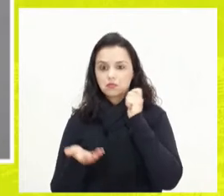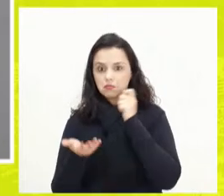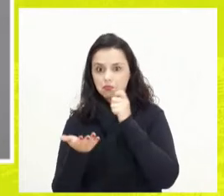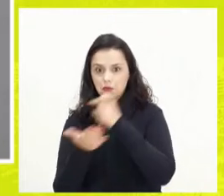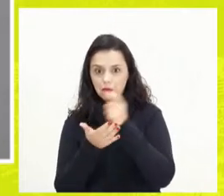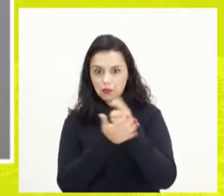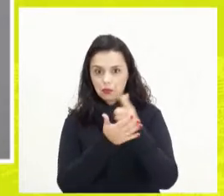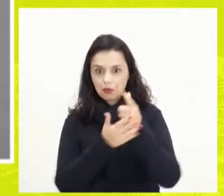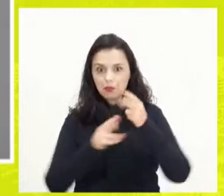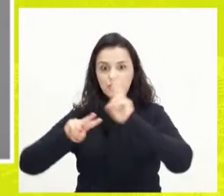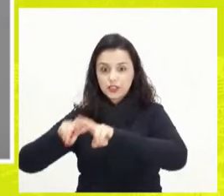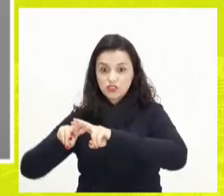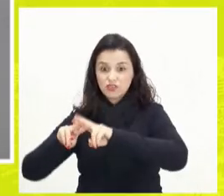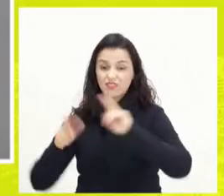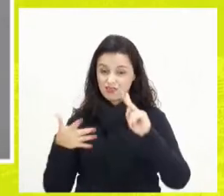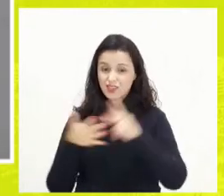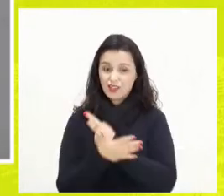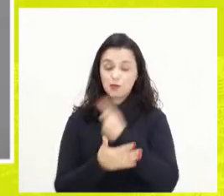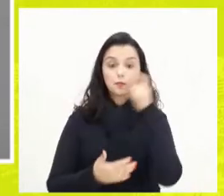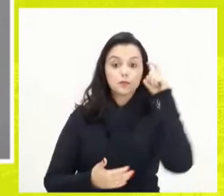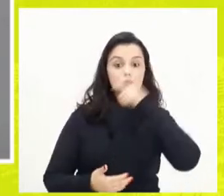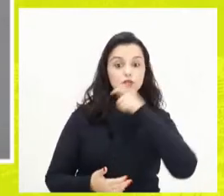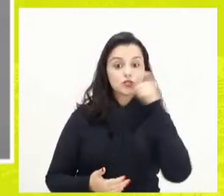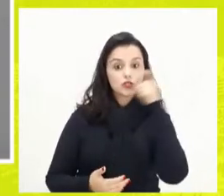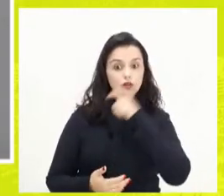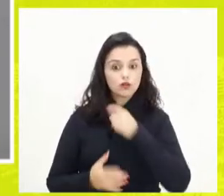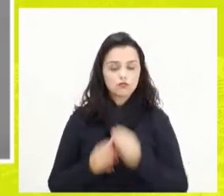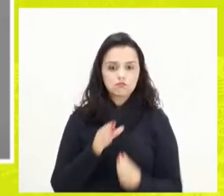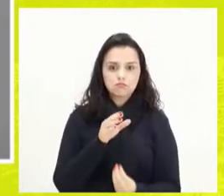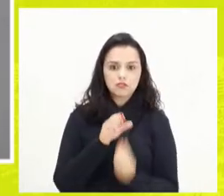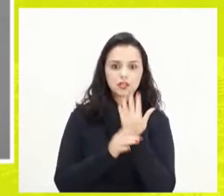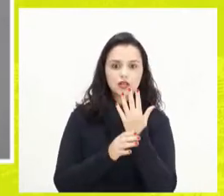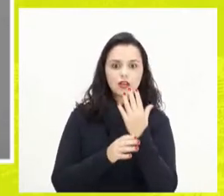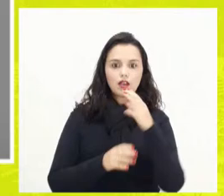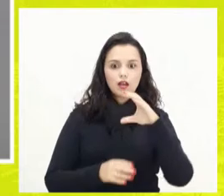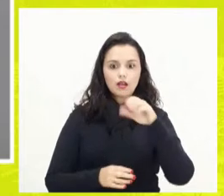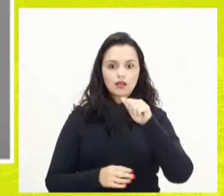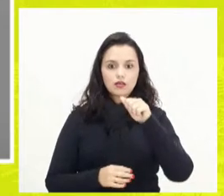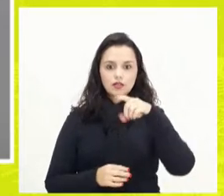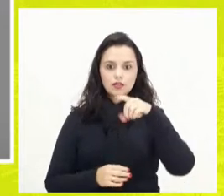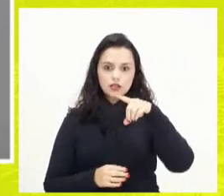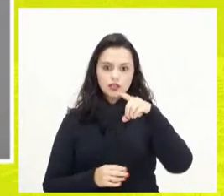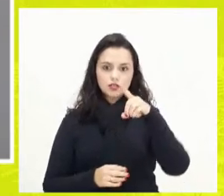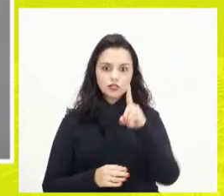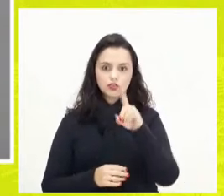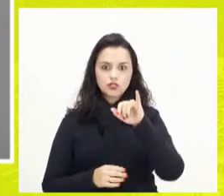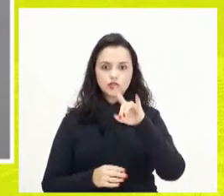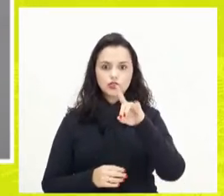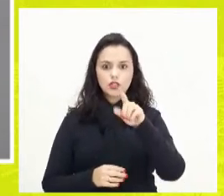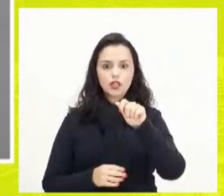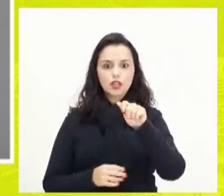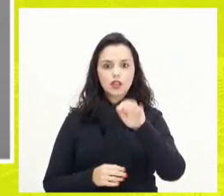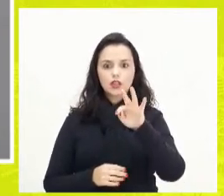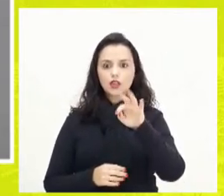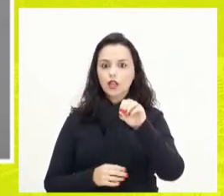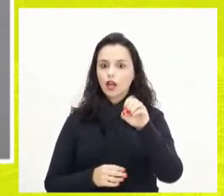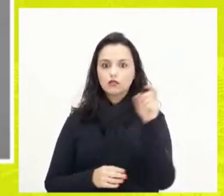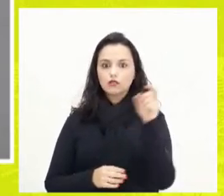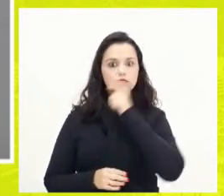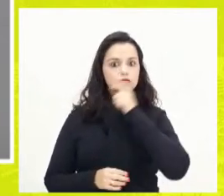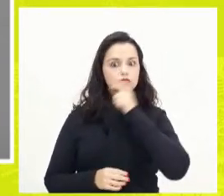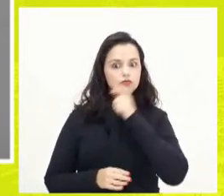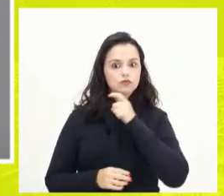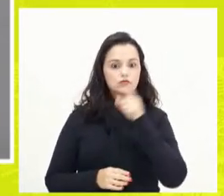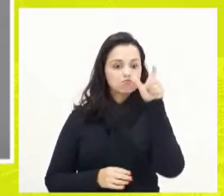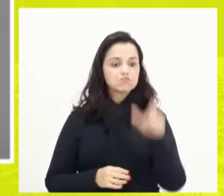money people can promote in appropriate hashtags even promoting candidates that